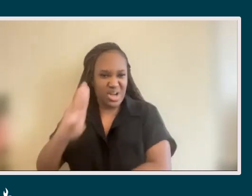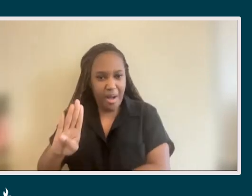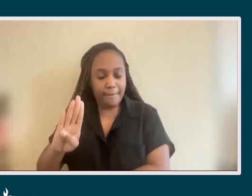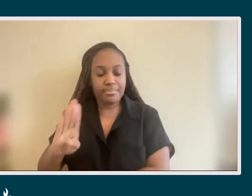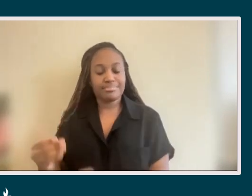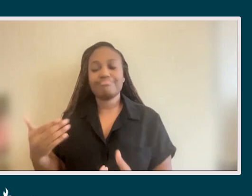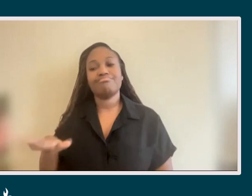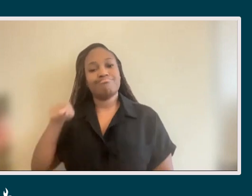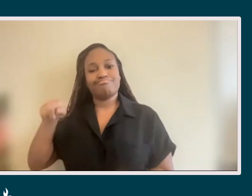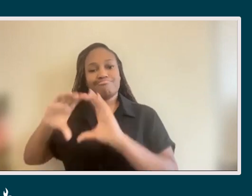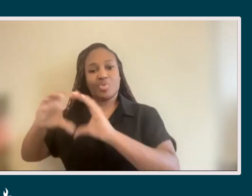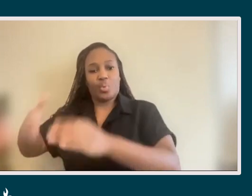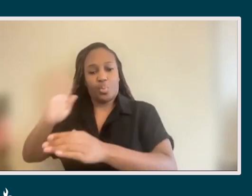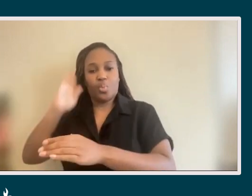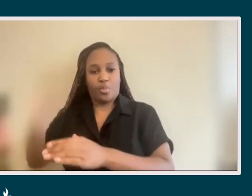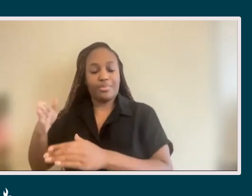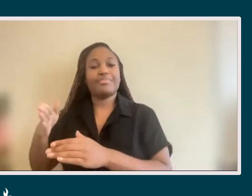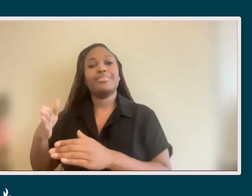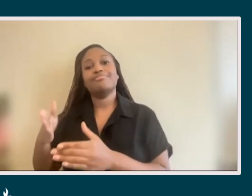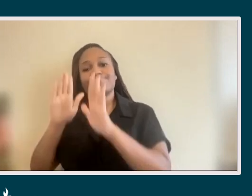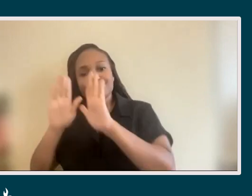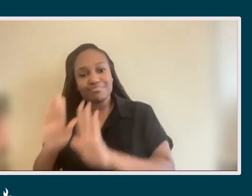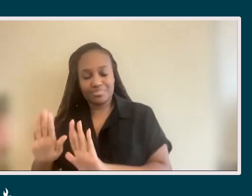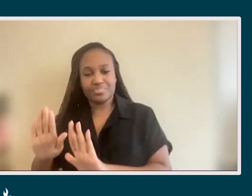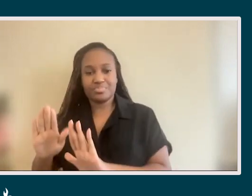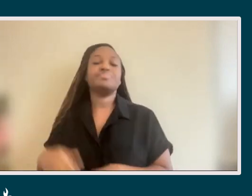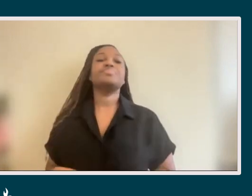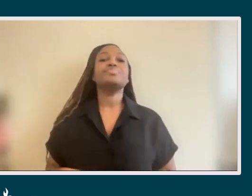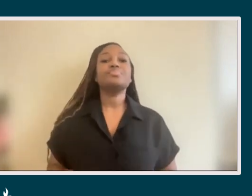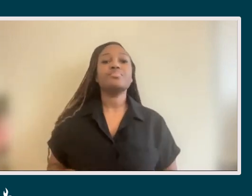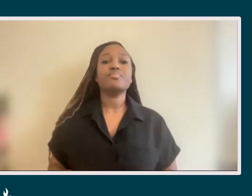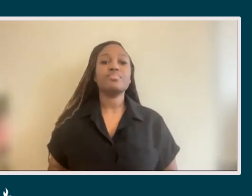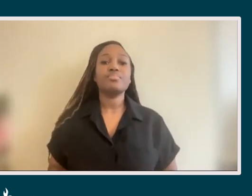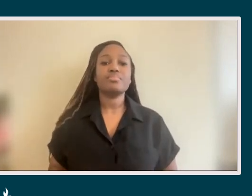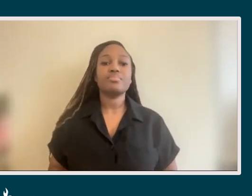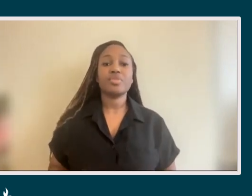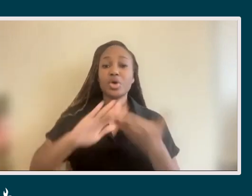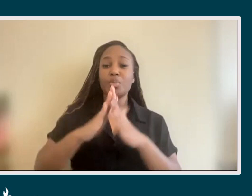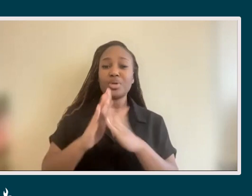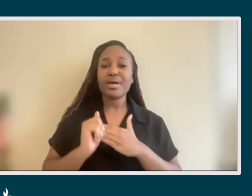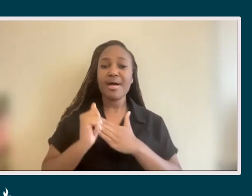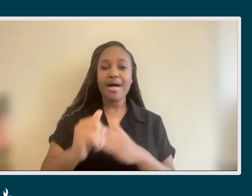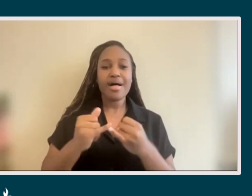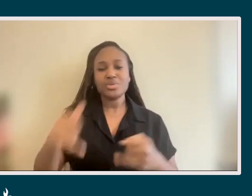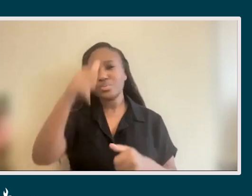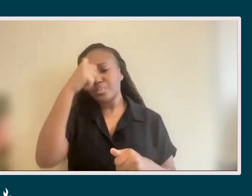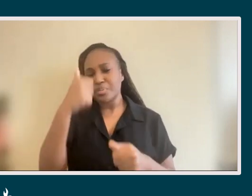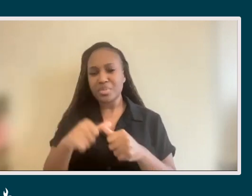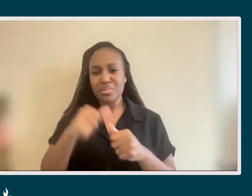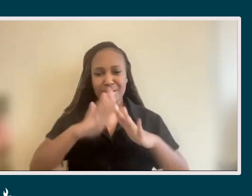partners. If you haven't read our community guidelines, we do ask you to do so. Reminder that the space that we are creating here